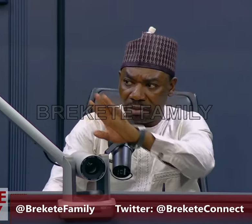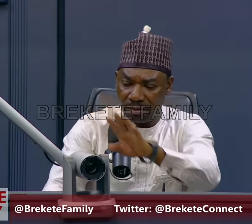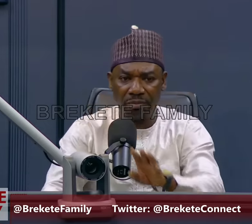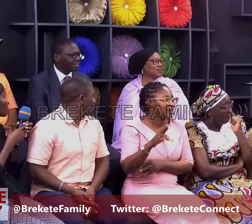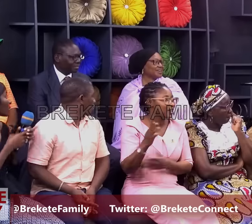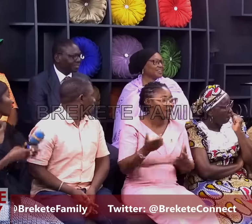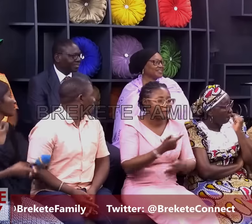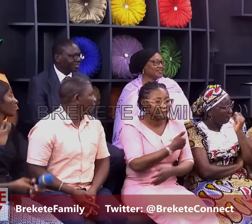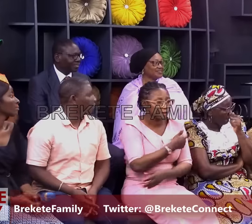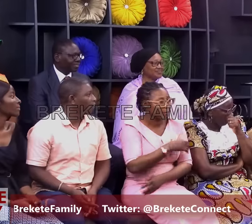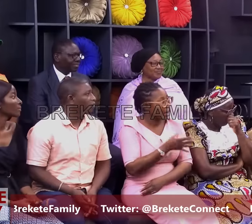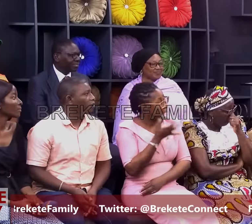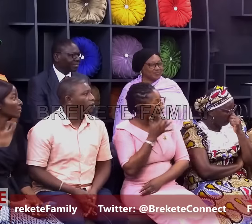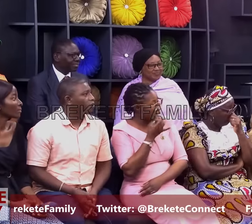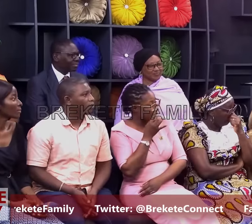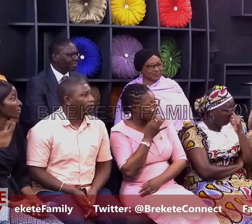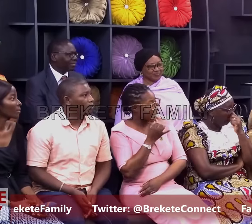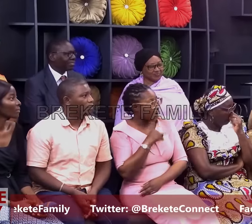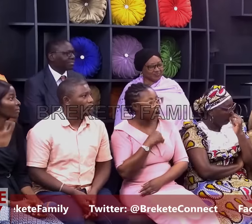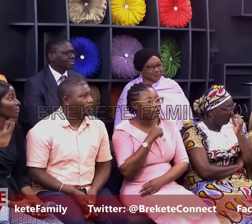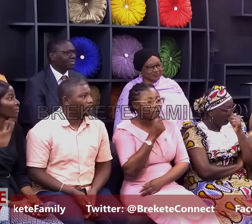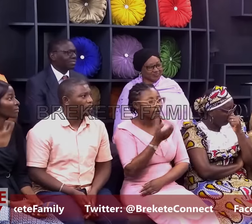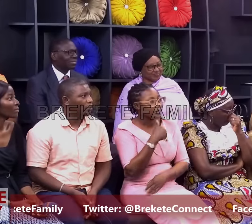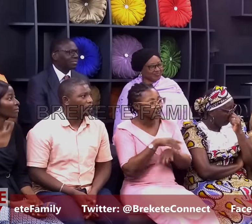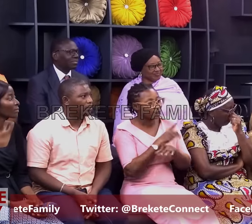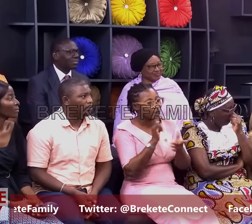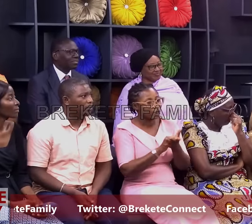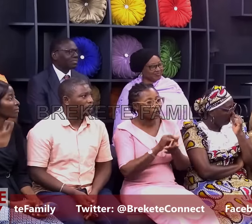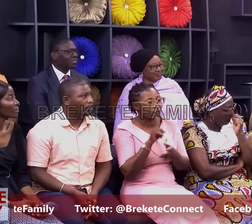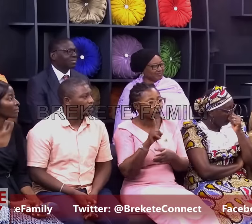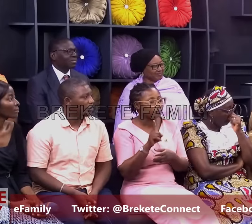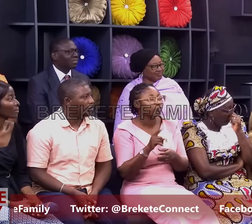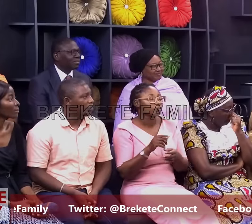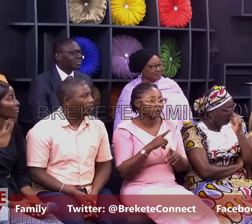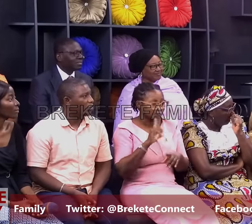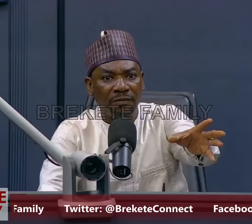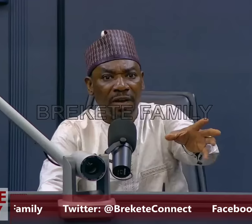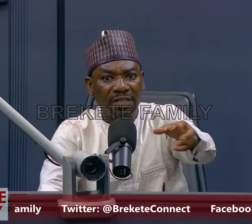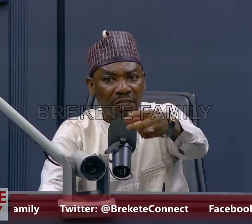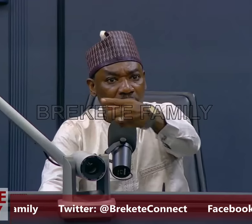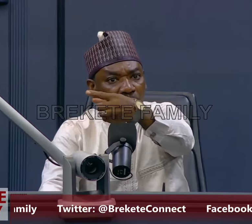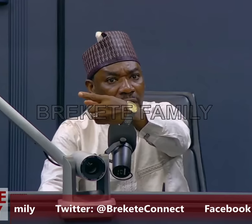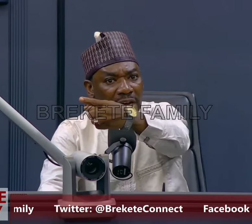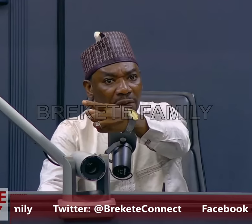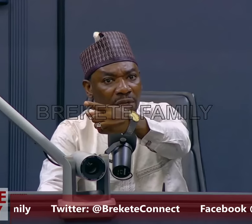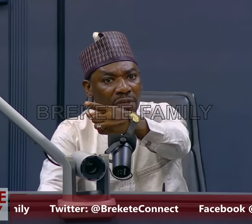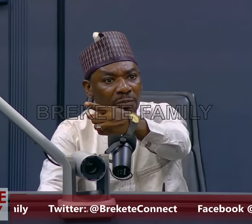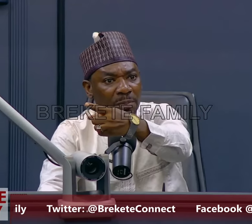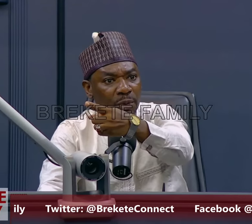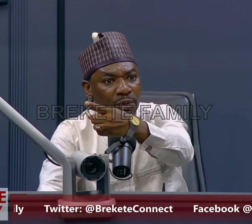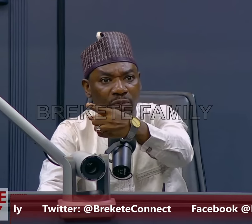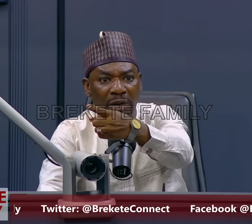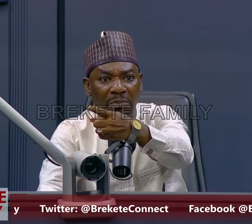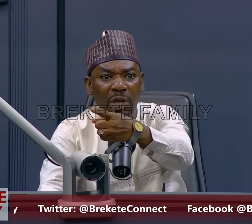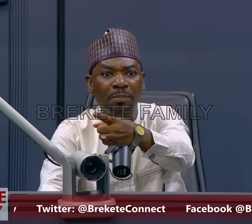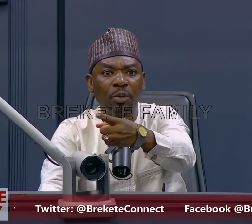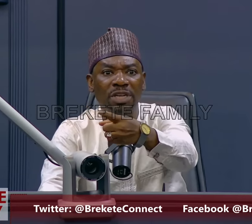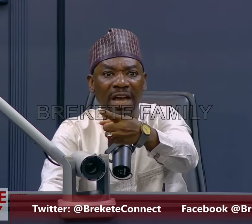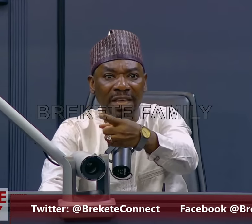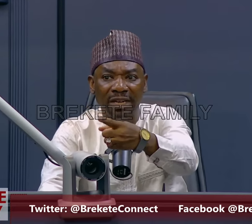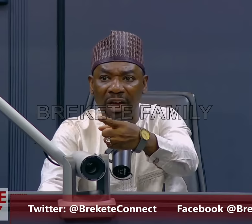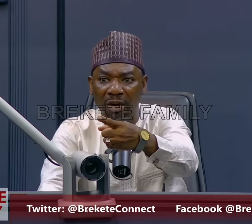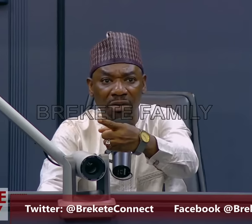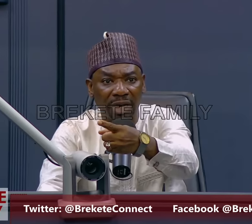but I fer carry vaccine go Cano give people children